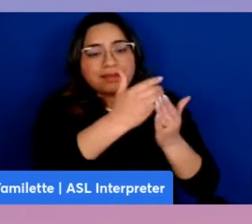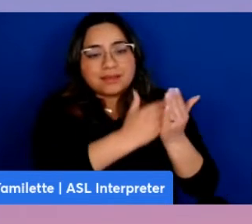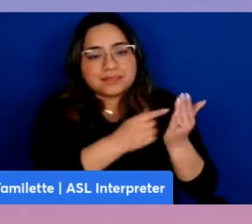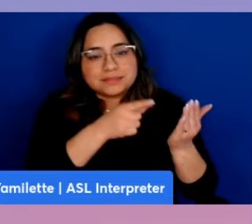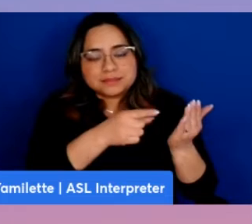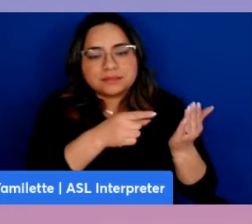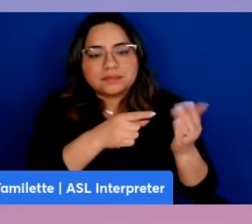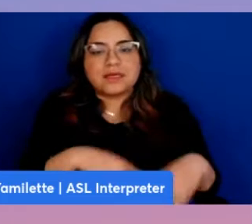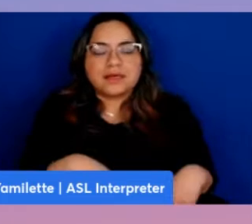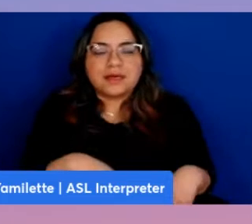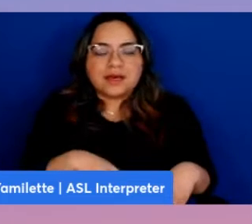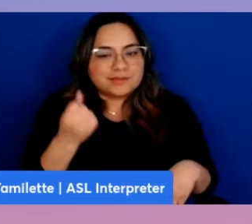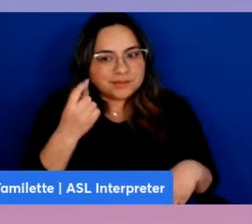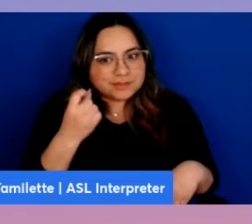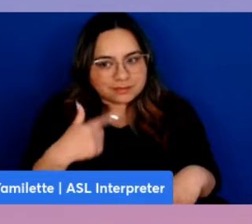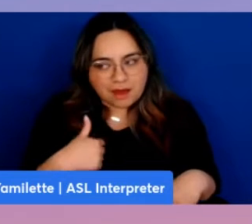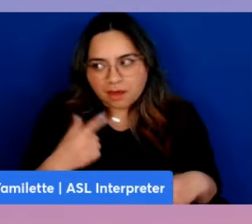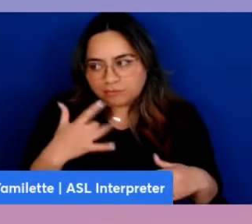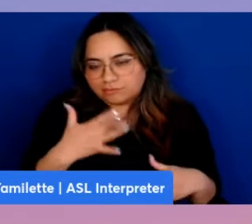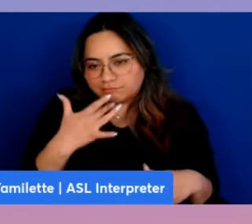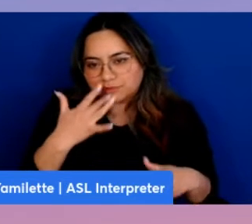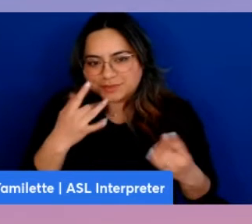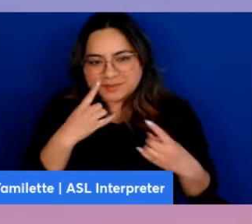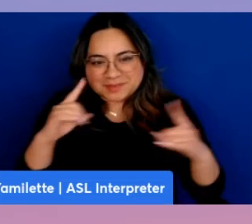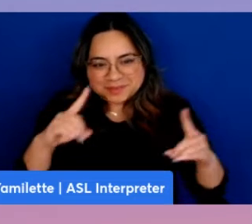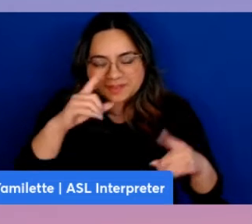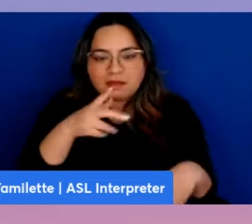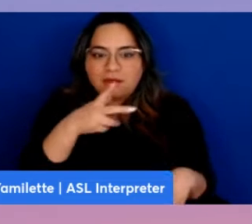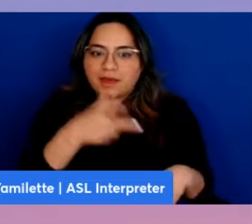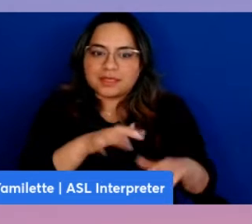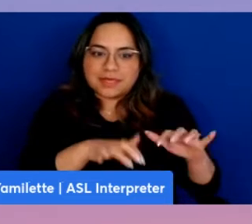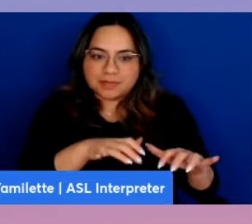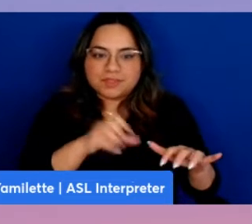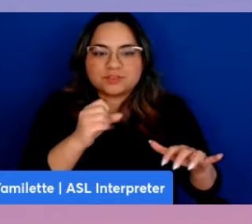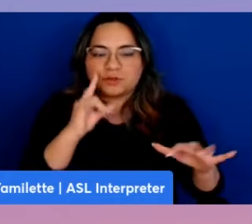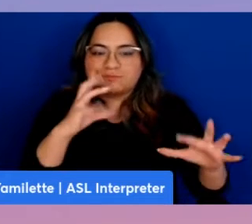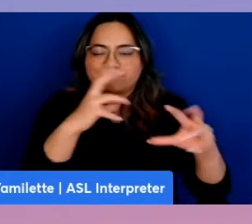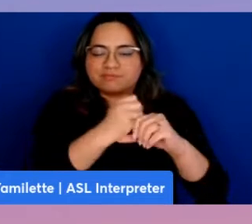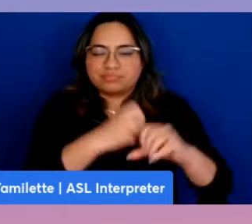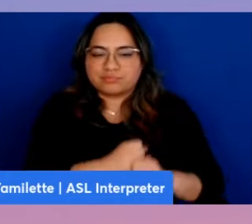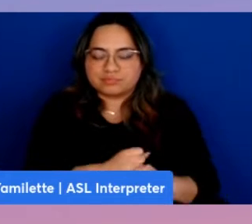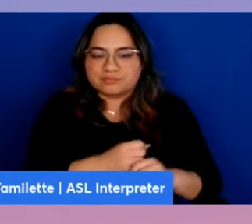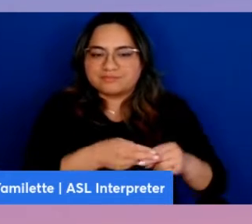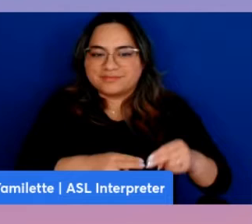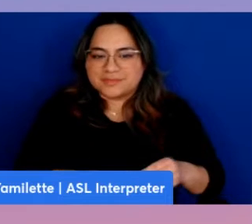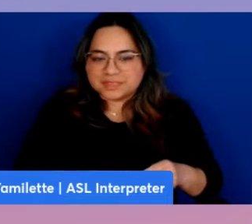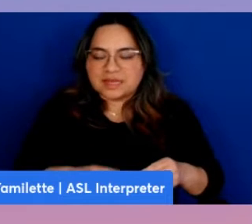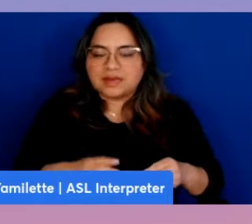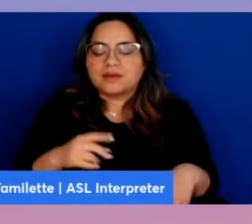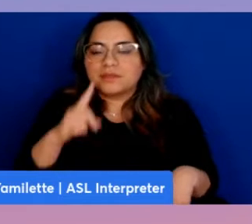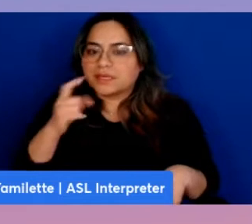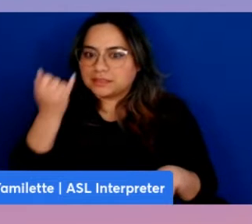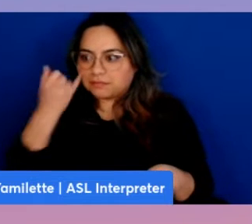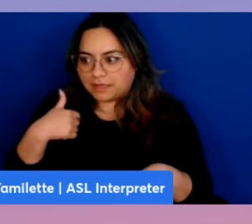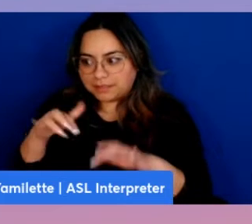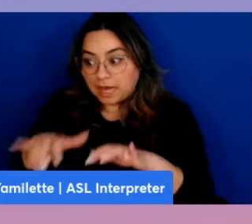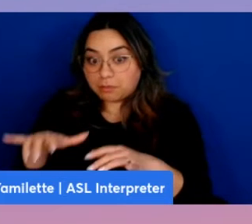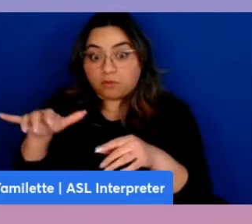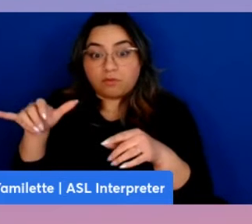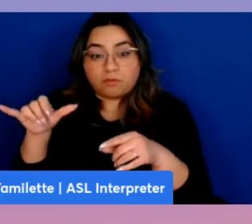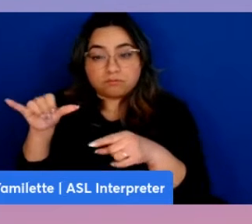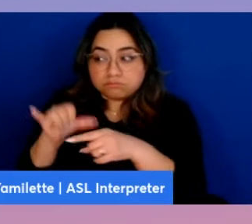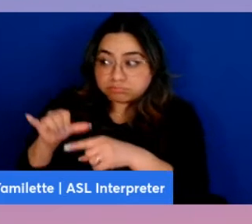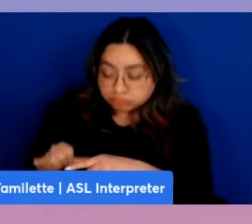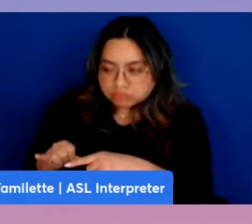the better. And also I hate typing because when I type, I make mistakes. So I'll be using these shortcuts and aliases as I show you the demo.